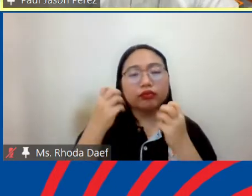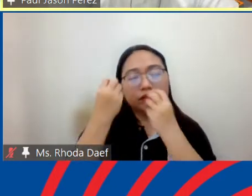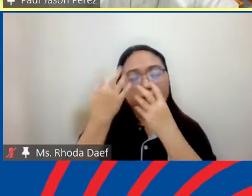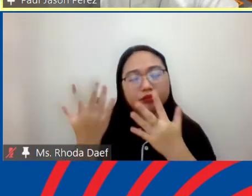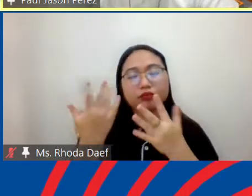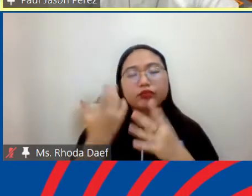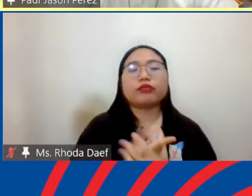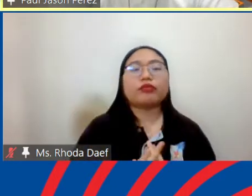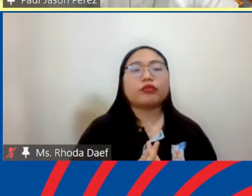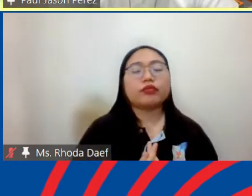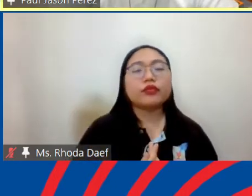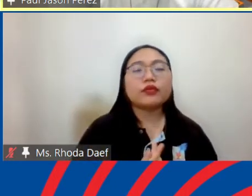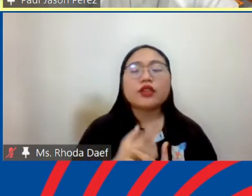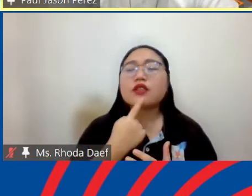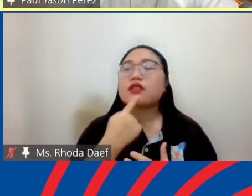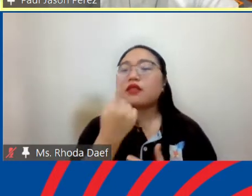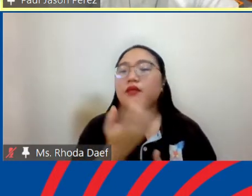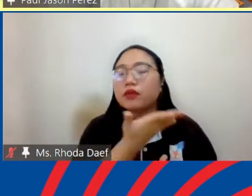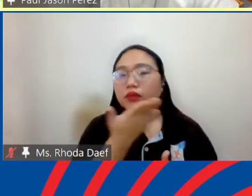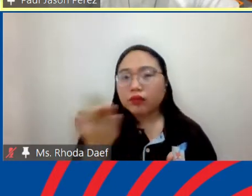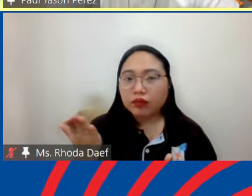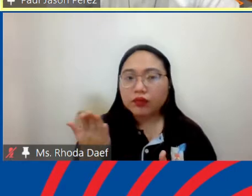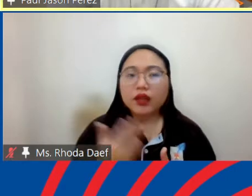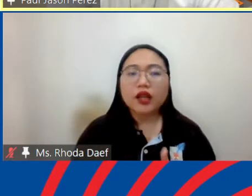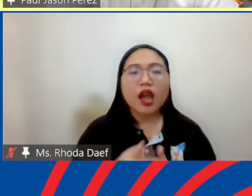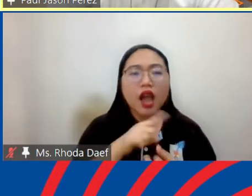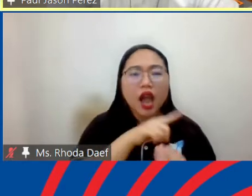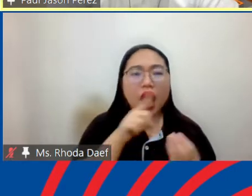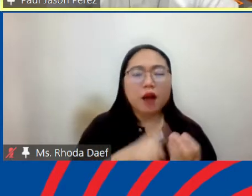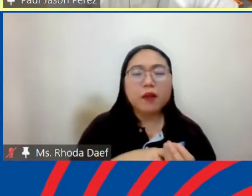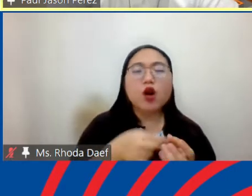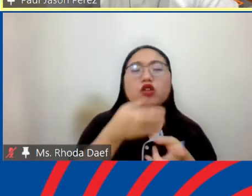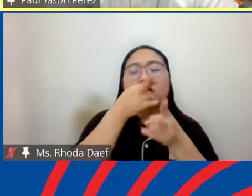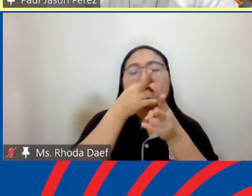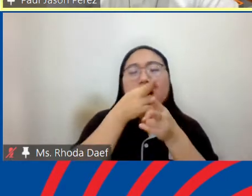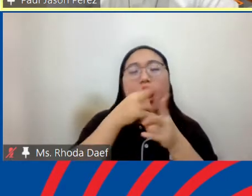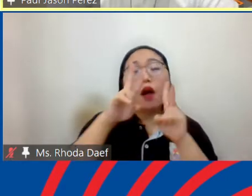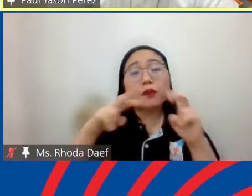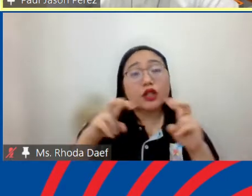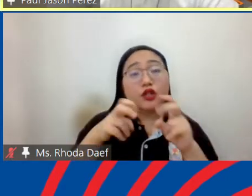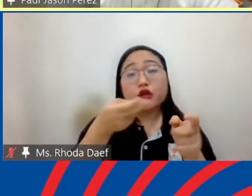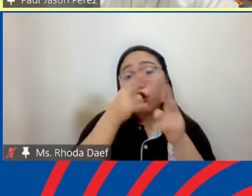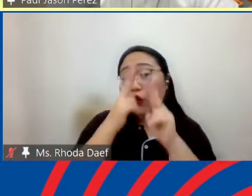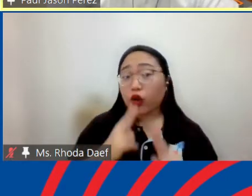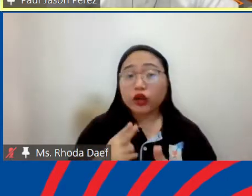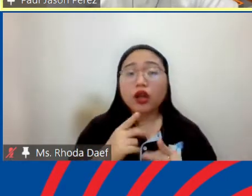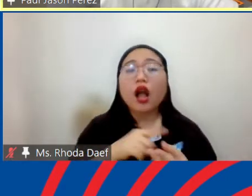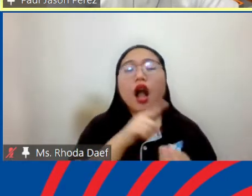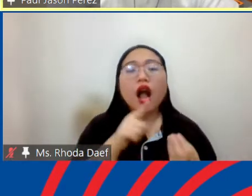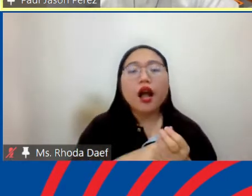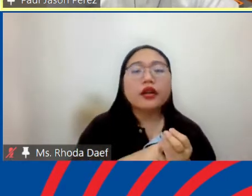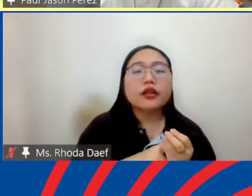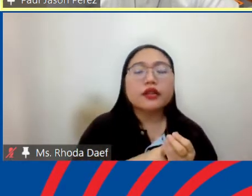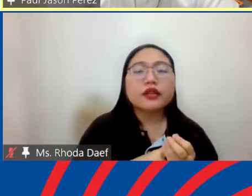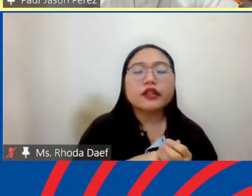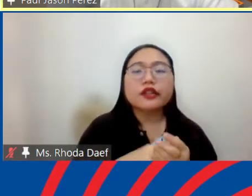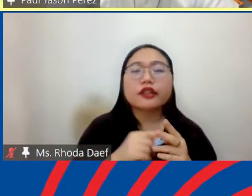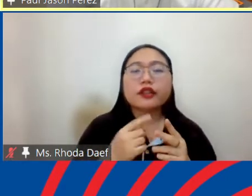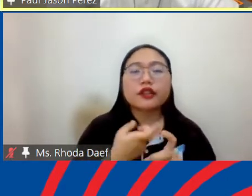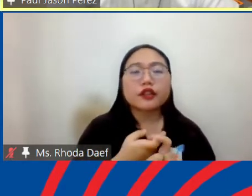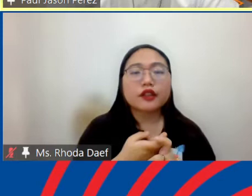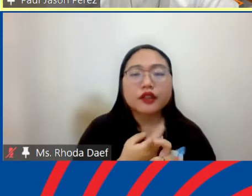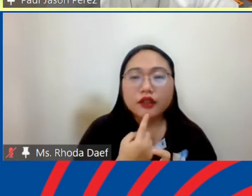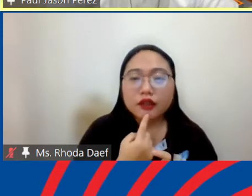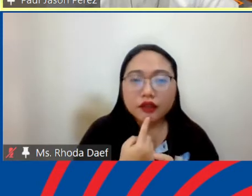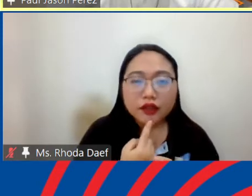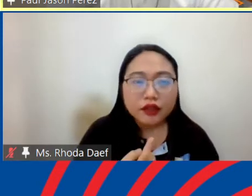And some of you have also mentioned research integrity. This is true. A study by Nuranabi